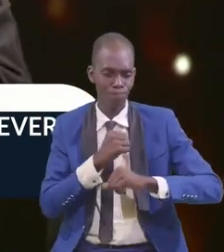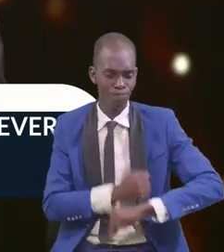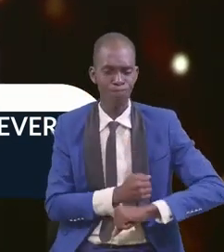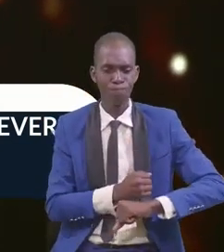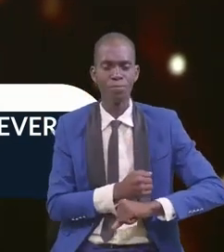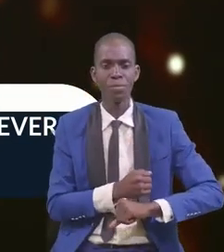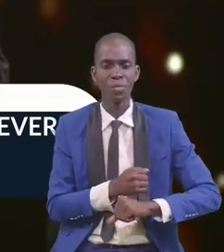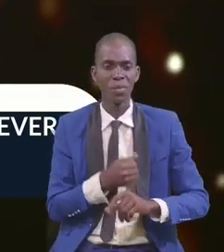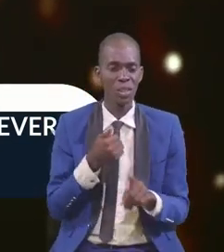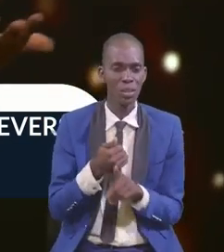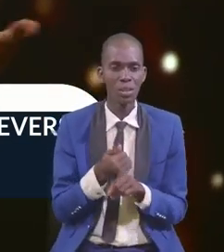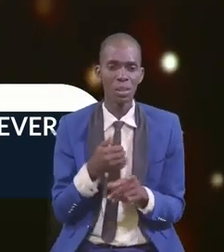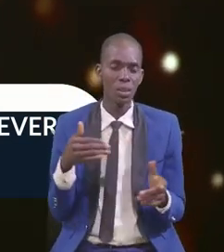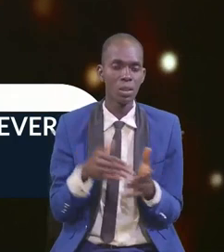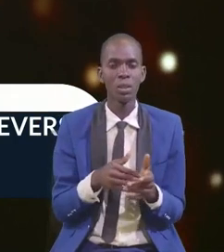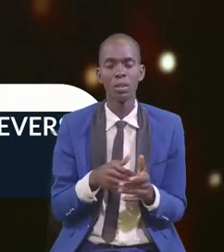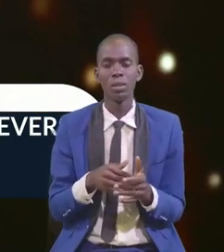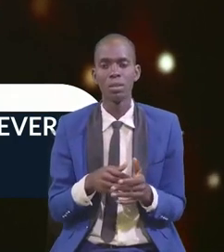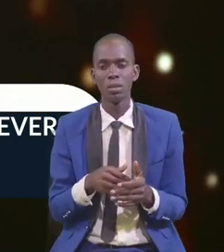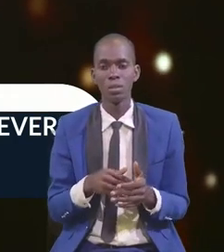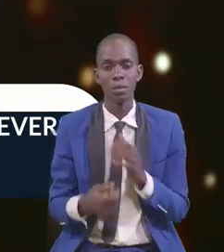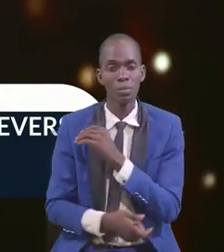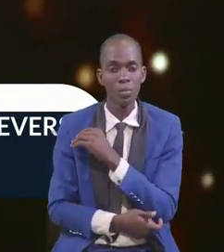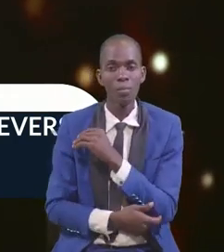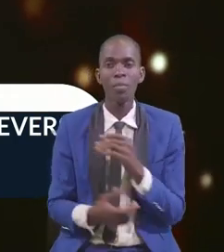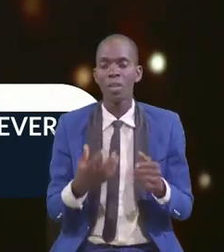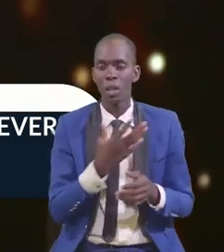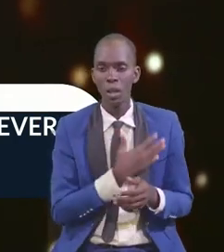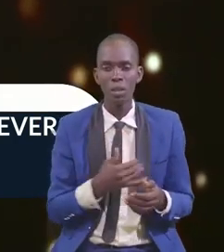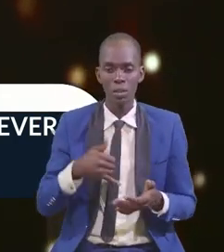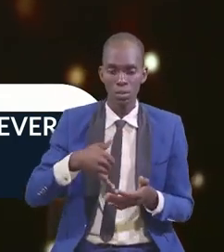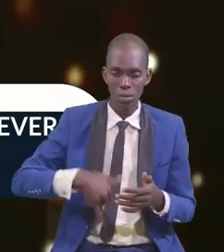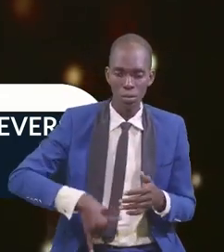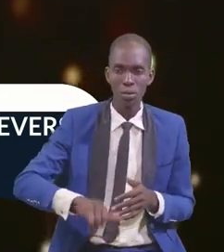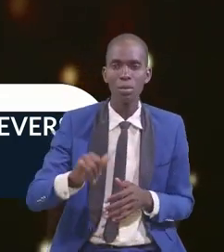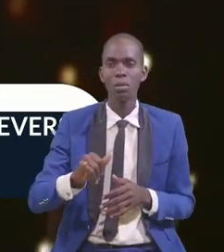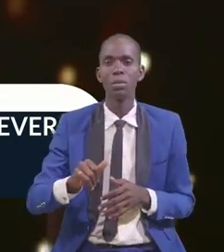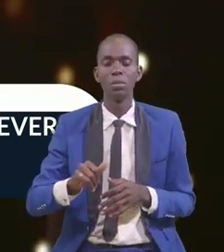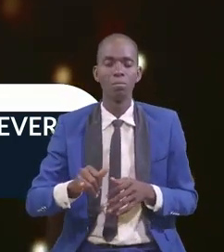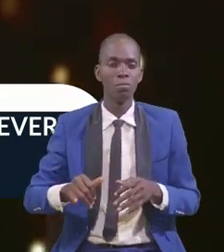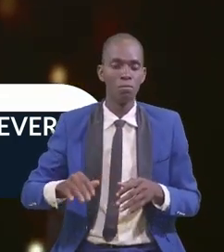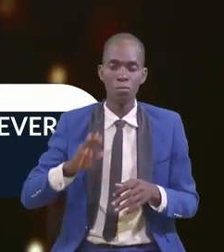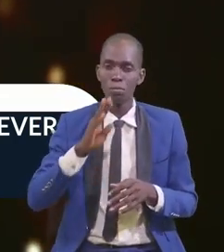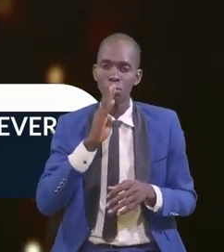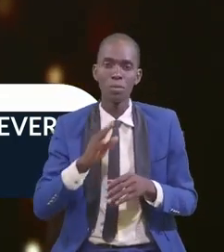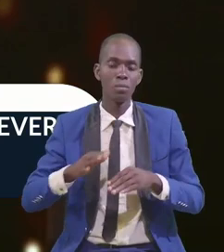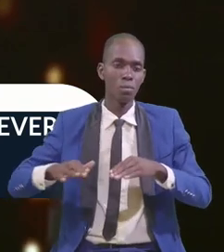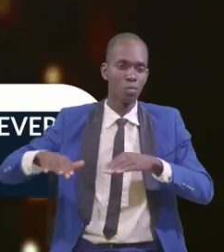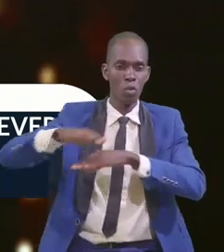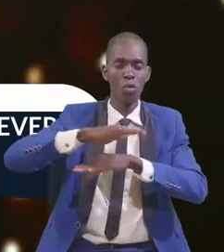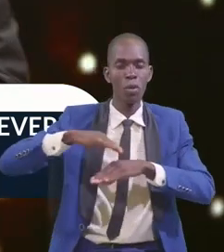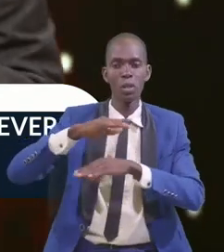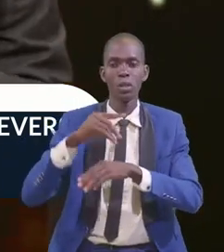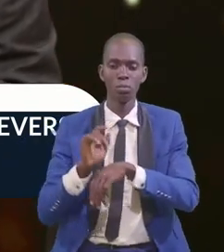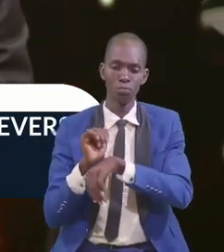firm and still holds himself up over, under the pressure of